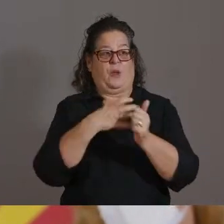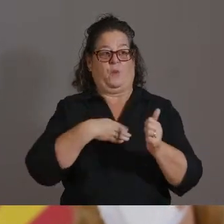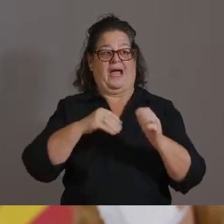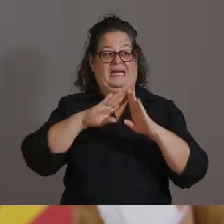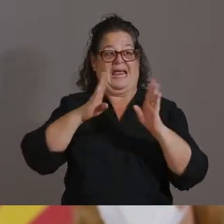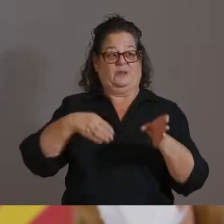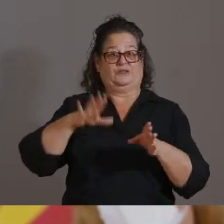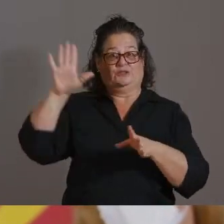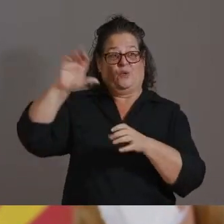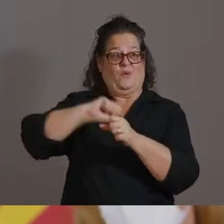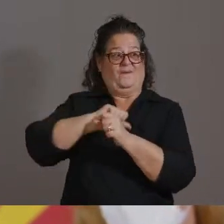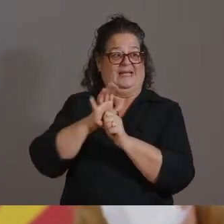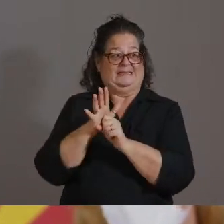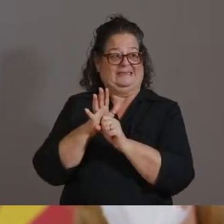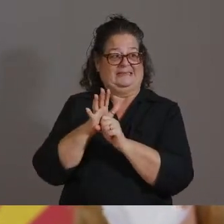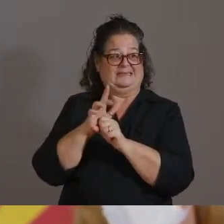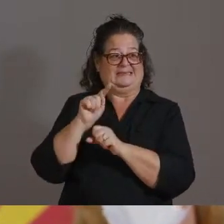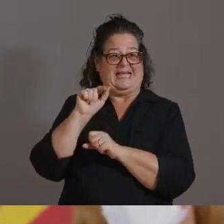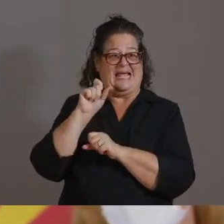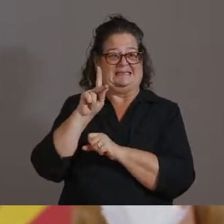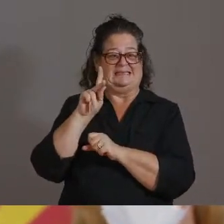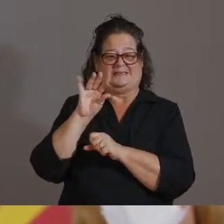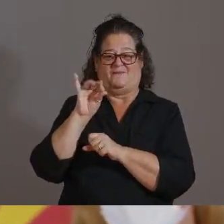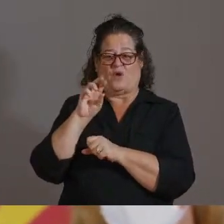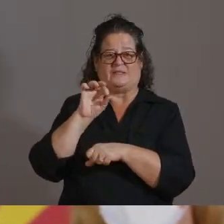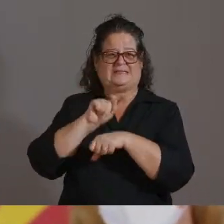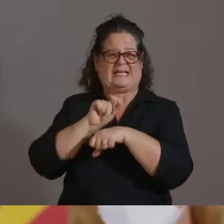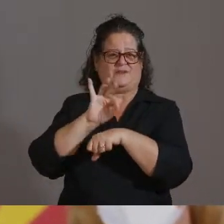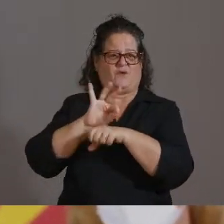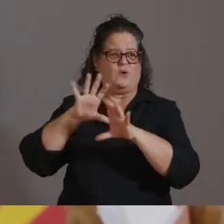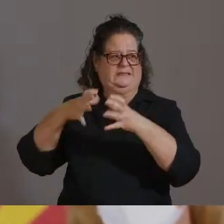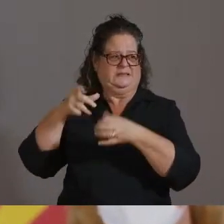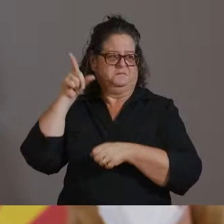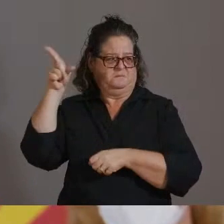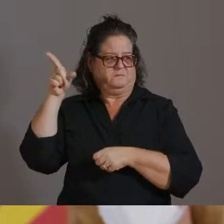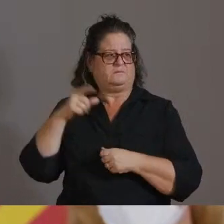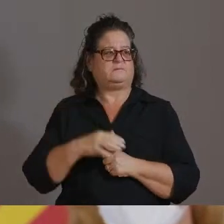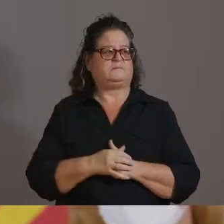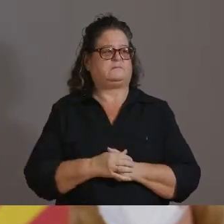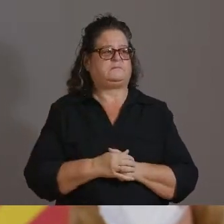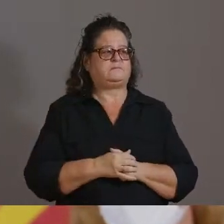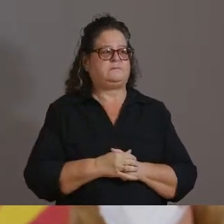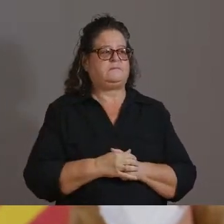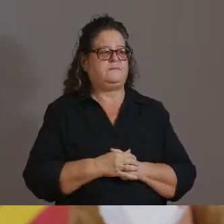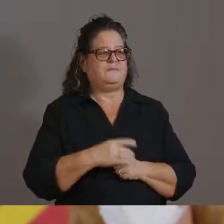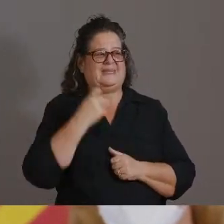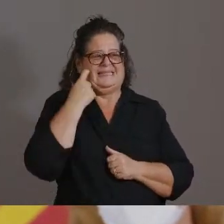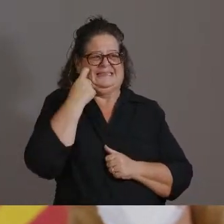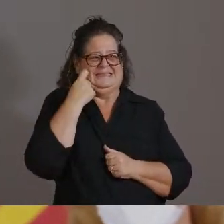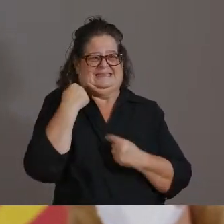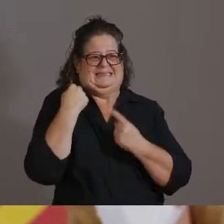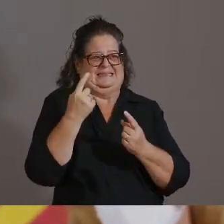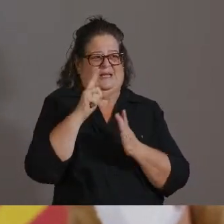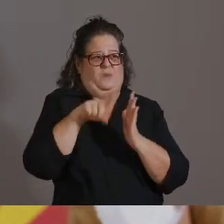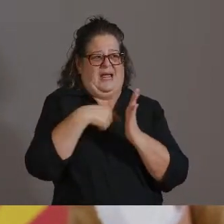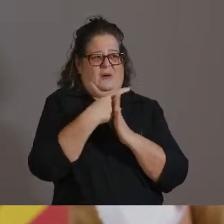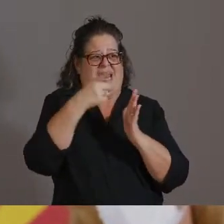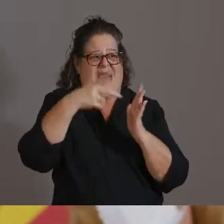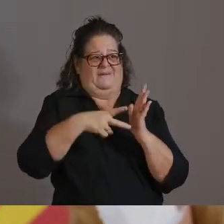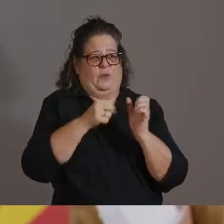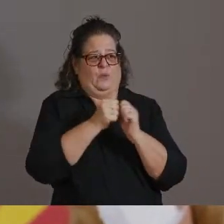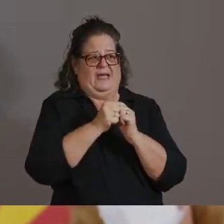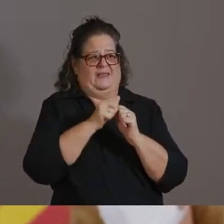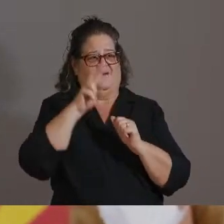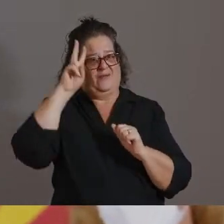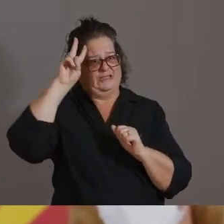spent over an hour and a half on the phone with Vice President Pence and Dr. Anthony Fauci and Dr.